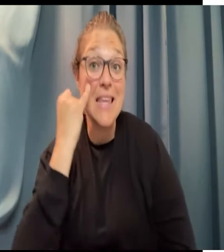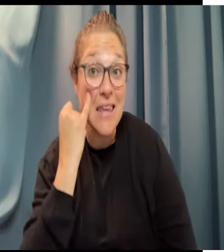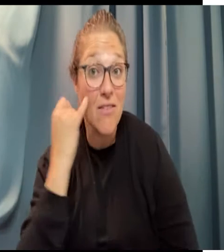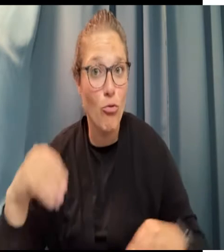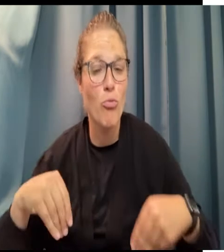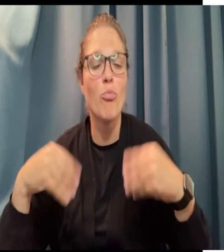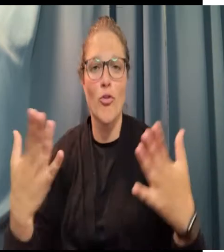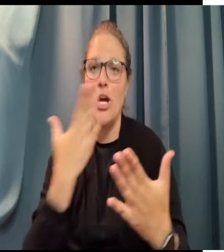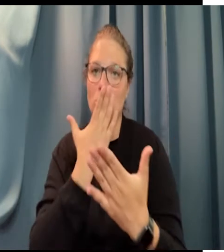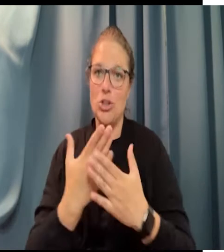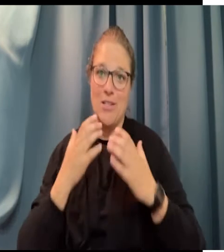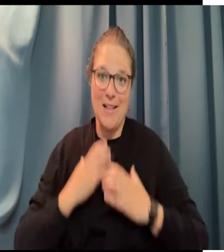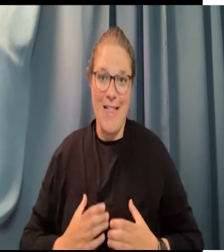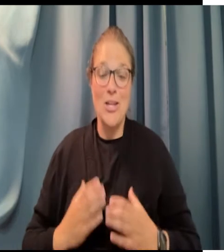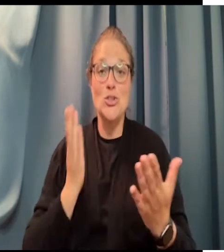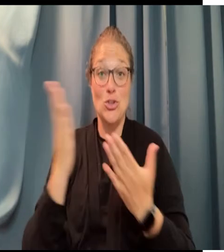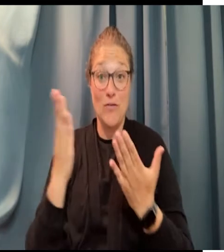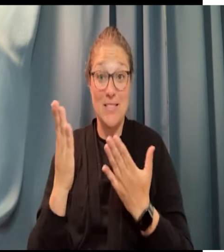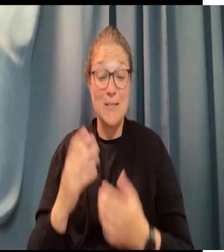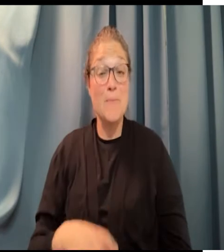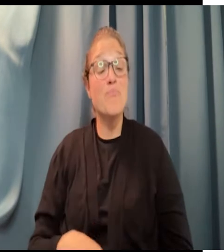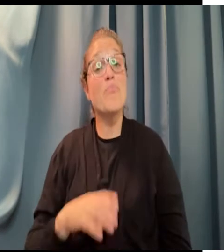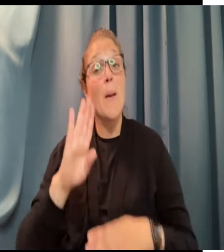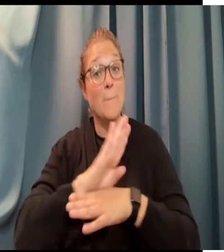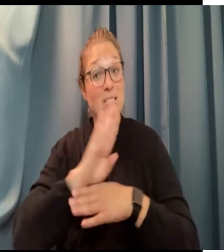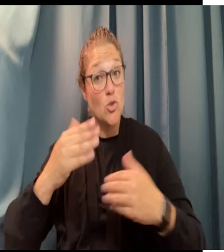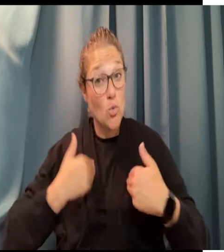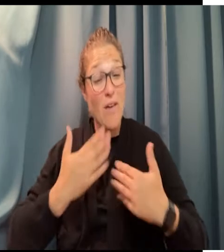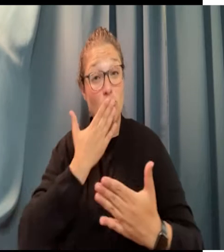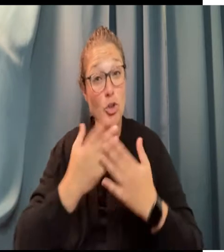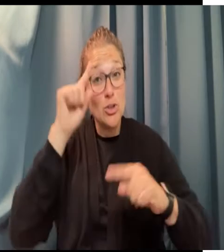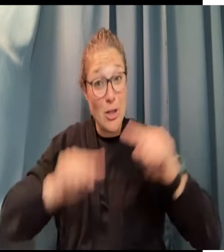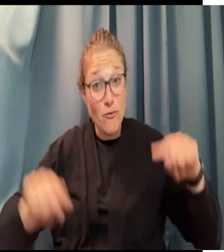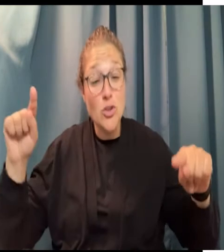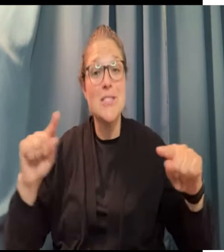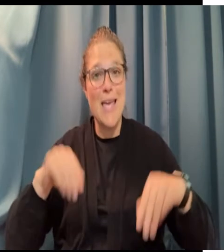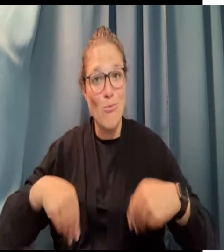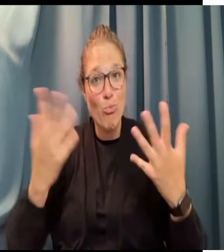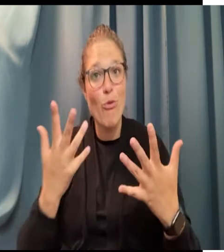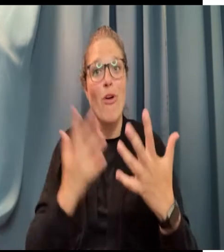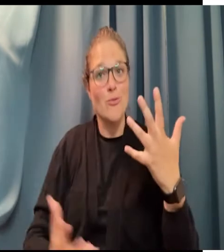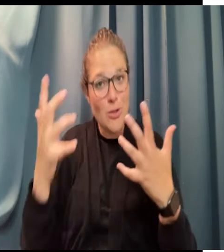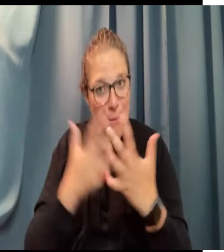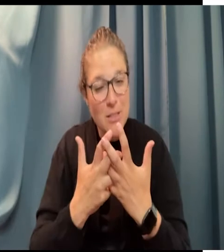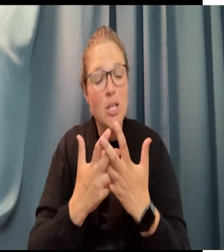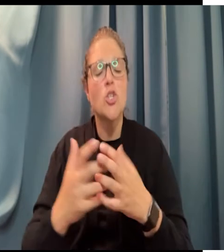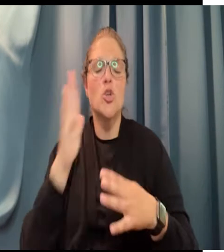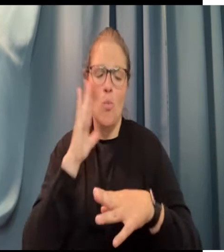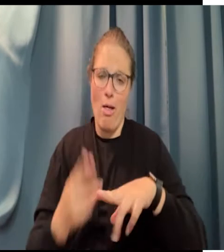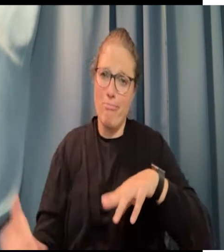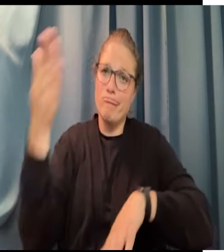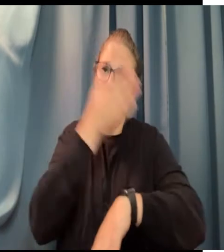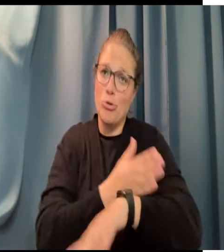service. Businesses that accommodate diversity and provide good customer service to people with disabilities will improve their